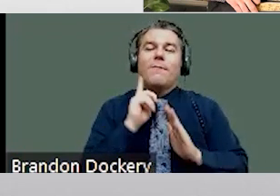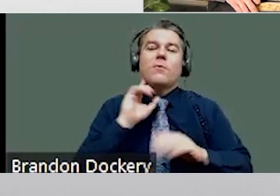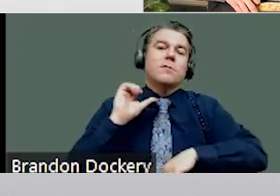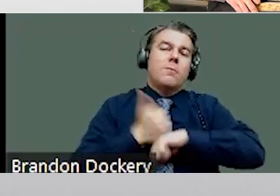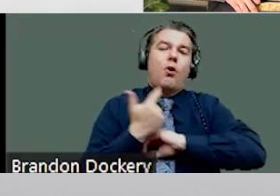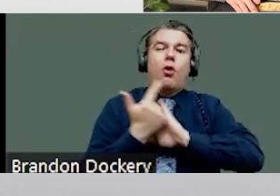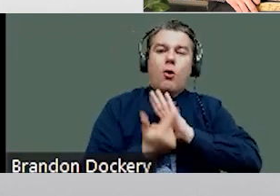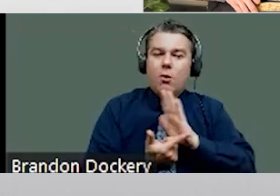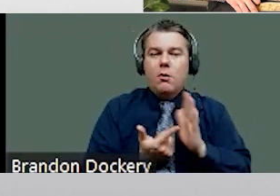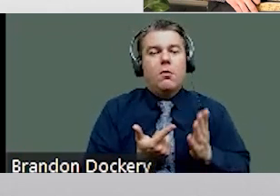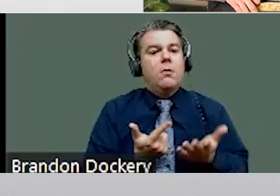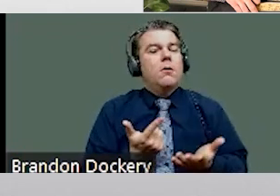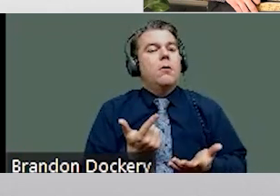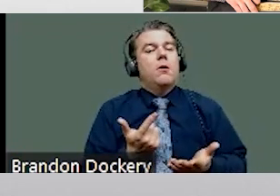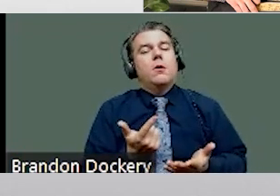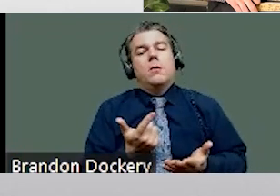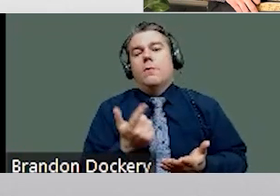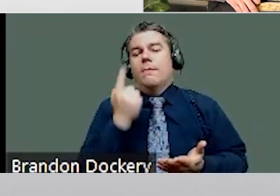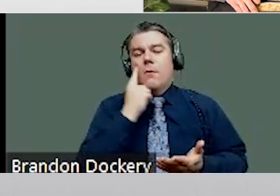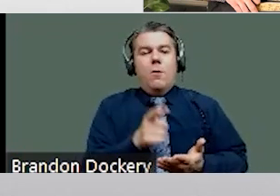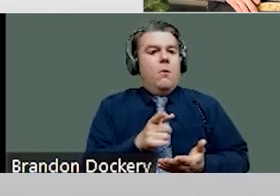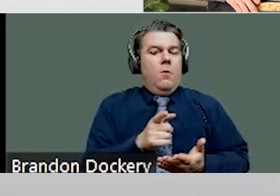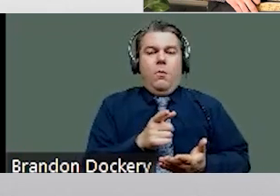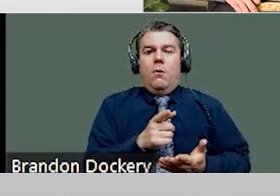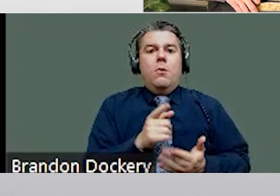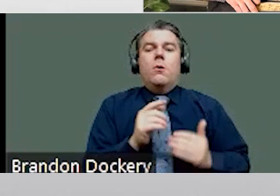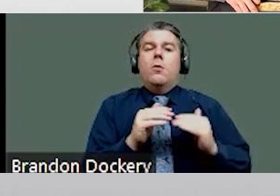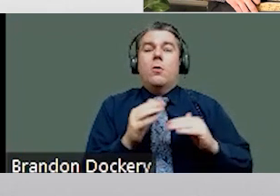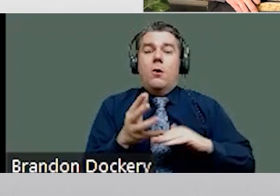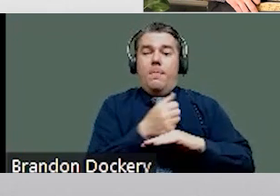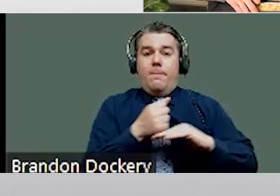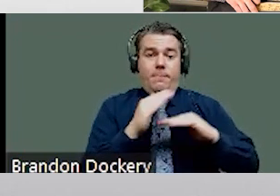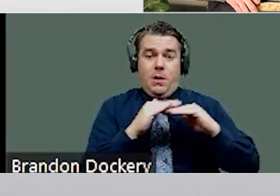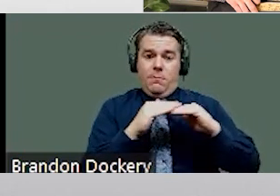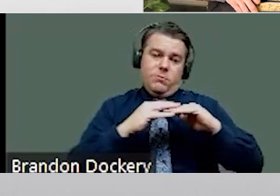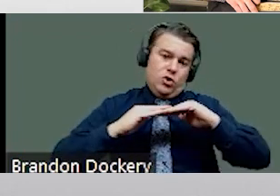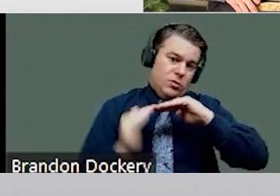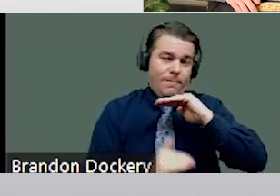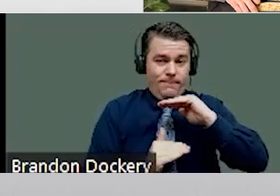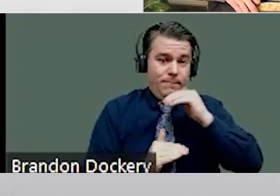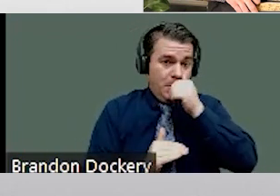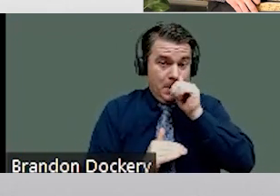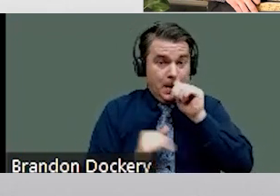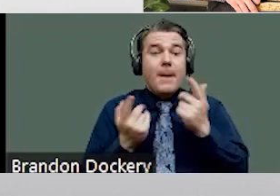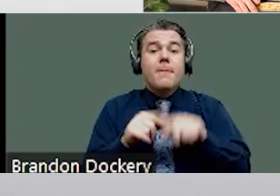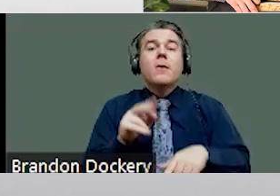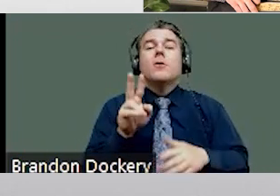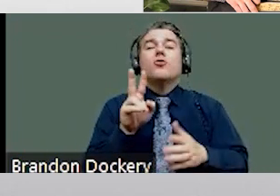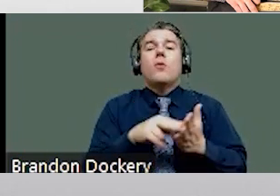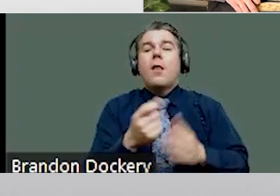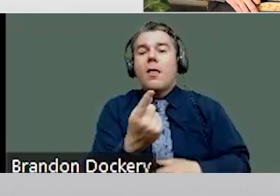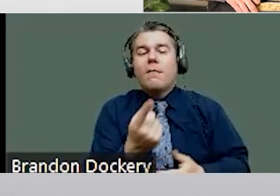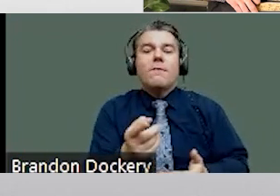an act to eliminate subminimum wages. That happens in 2011